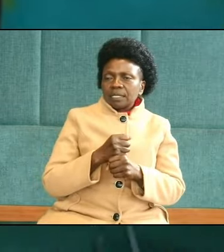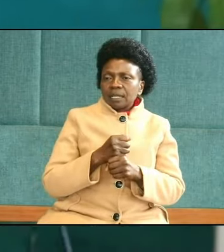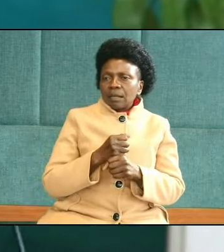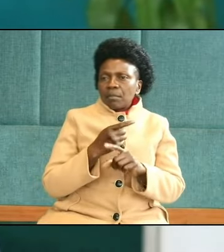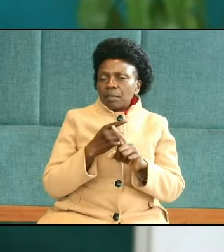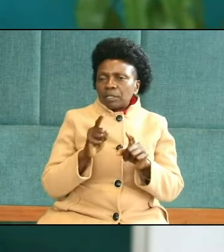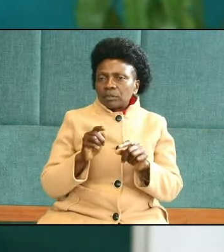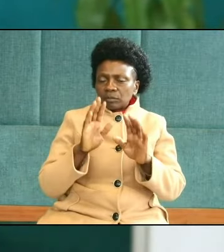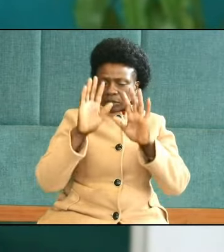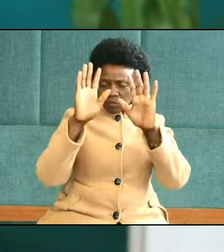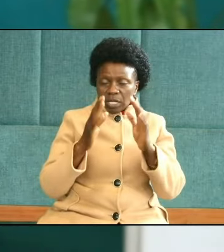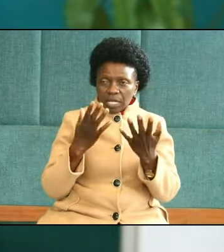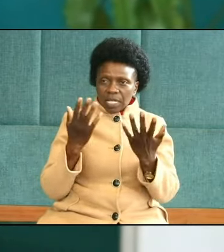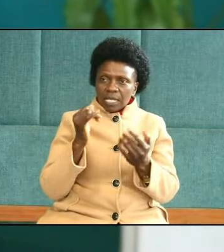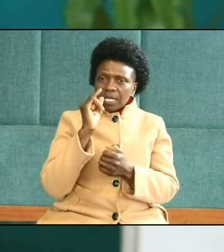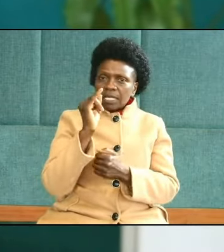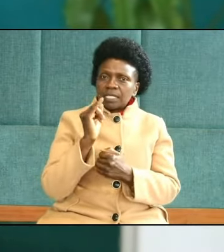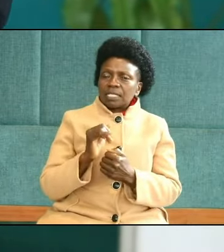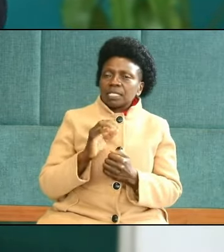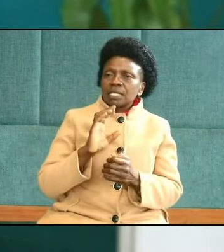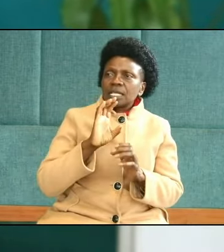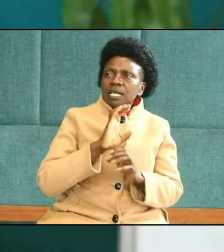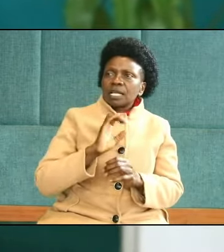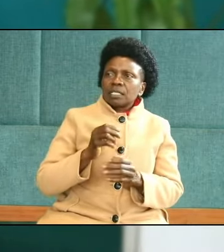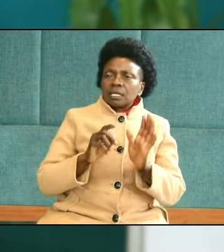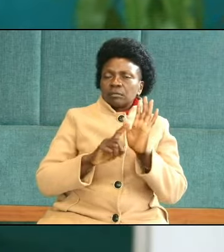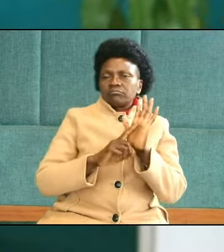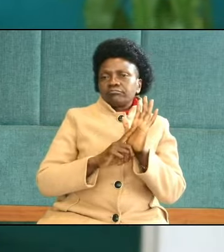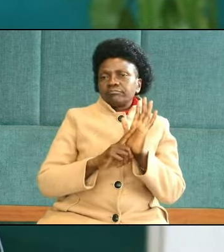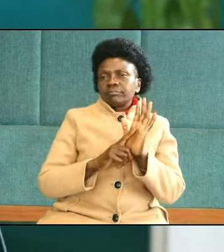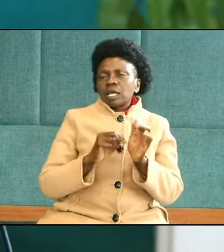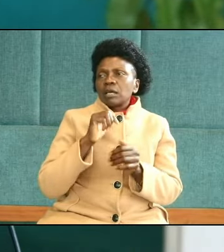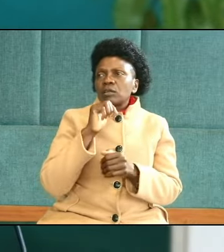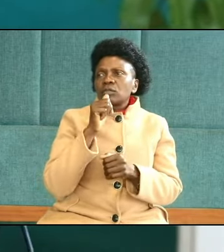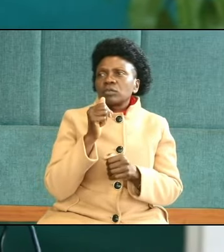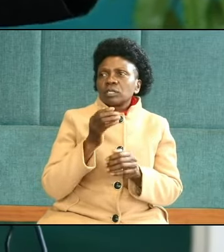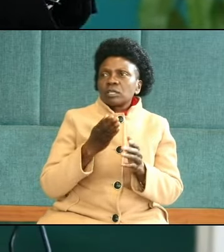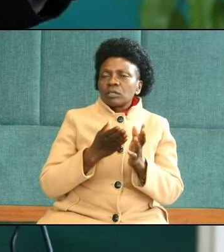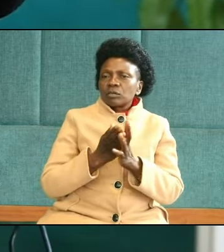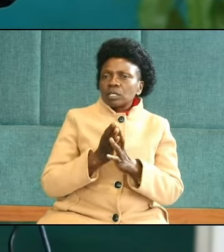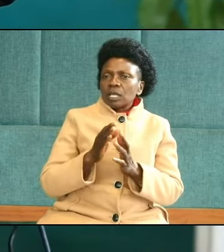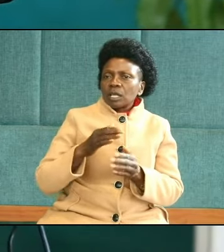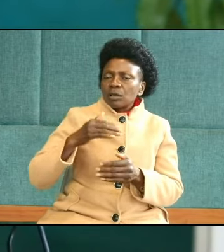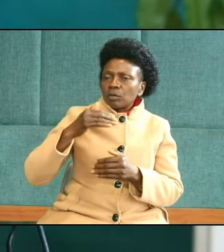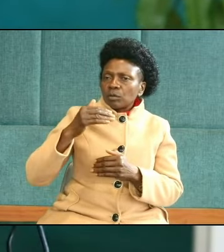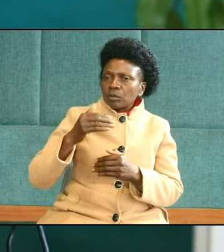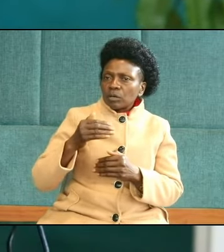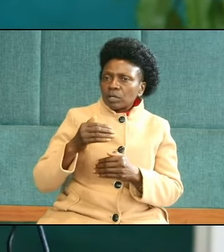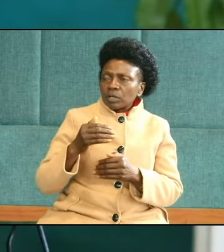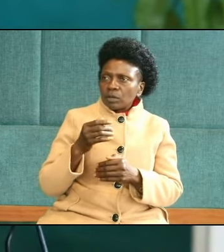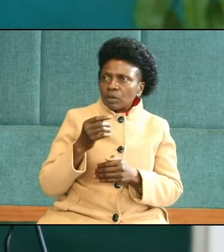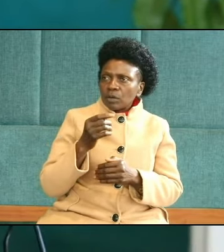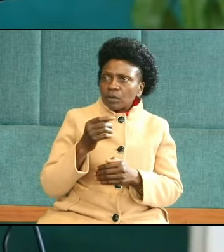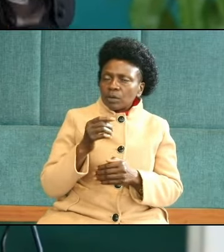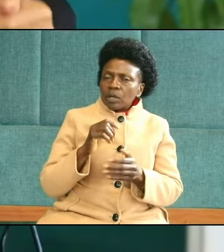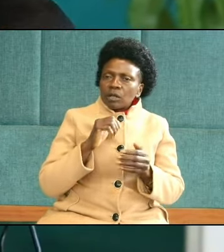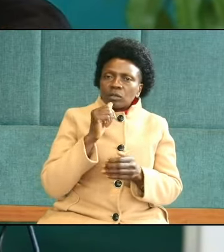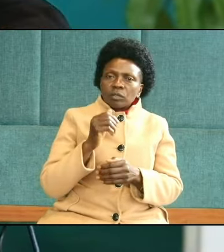is the important thing is the character is revealed not by the occasional not